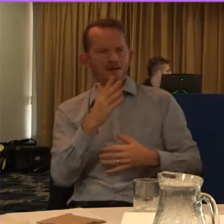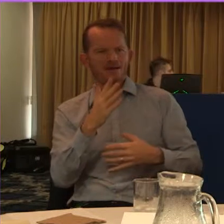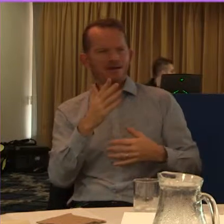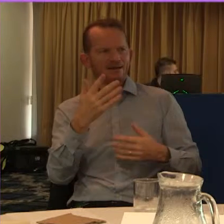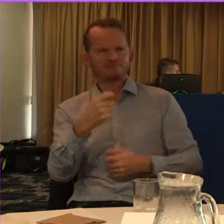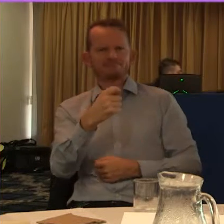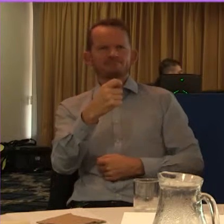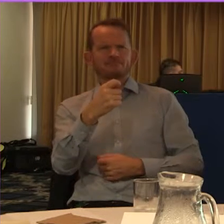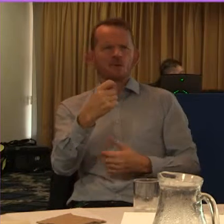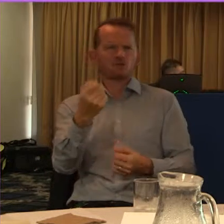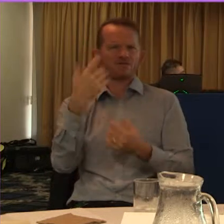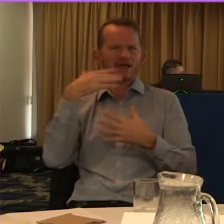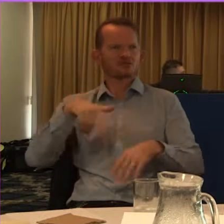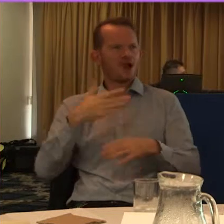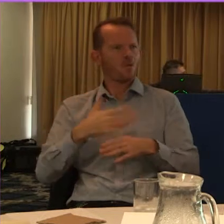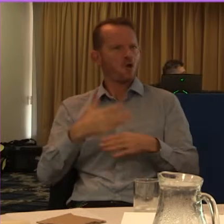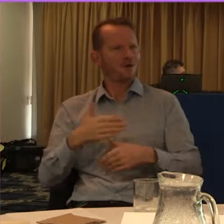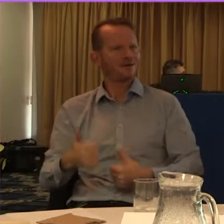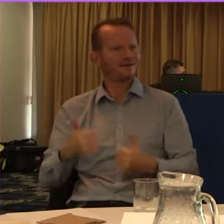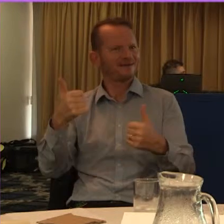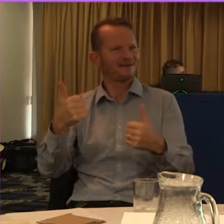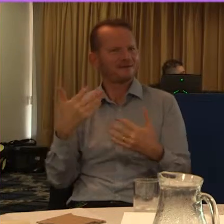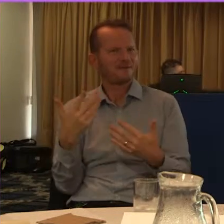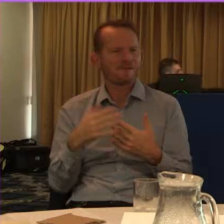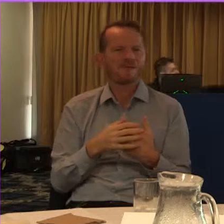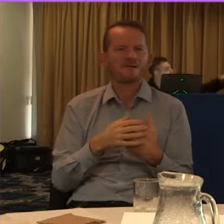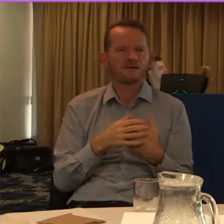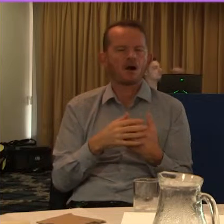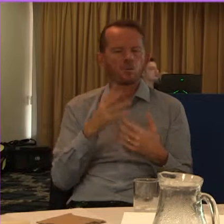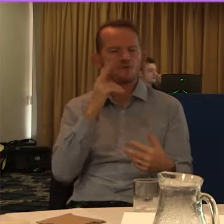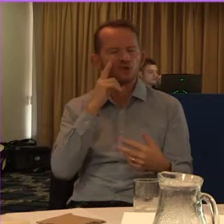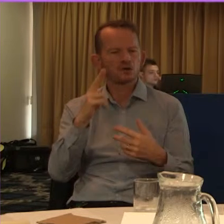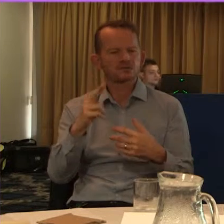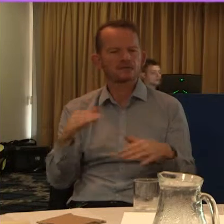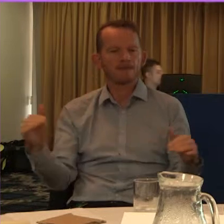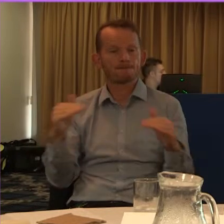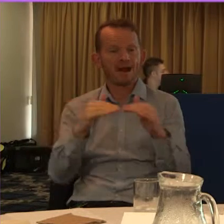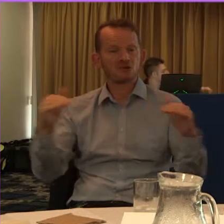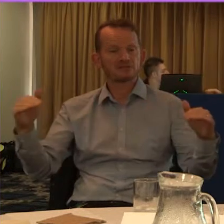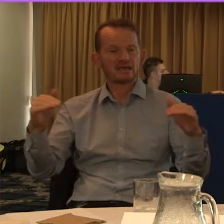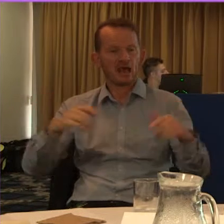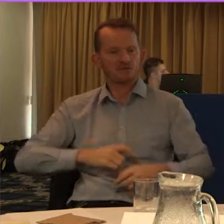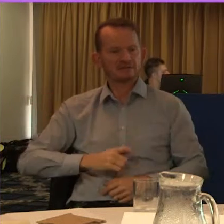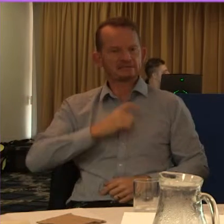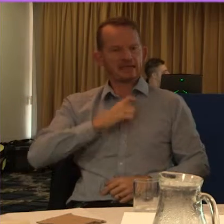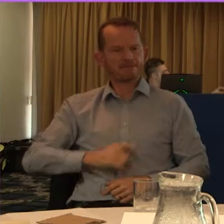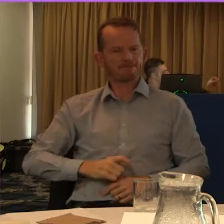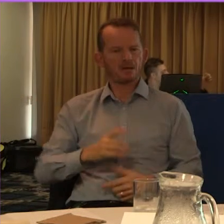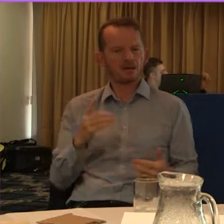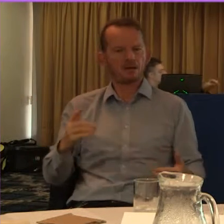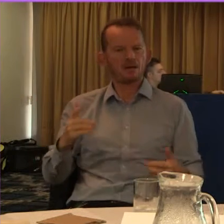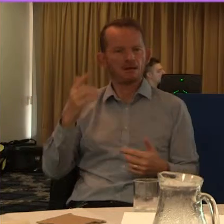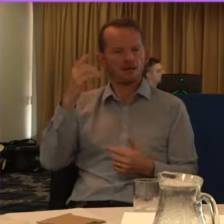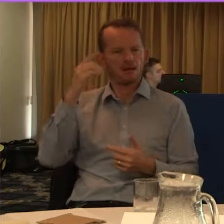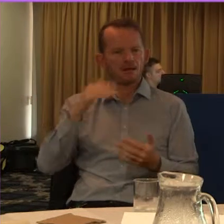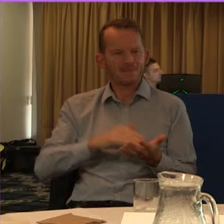health professionals, and it can help us reflect on our work. We've also been looking at parity of esteem, ensuring that mental